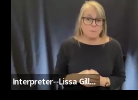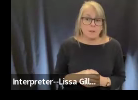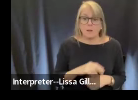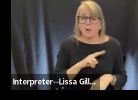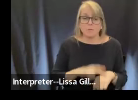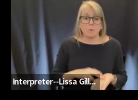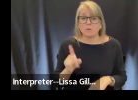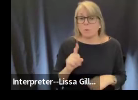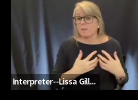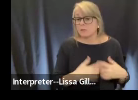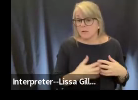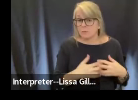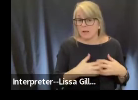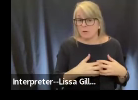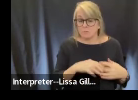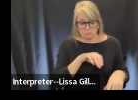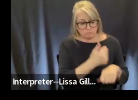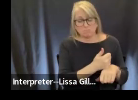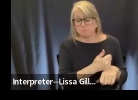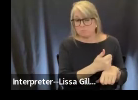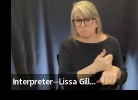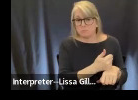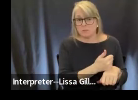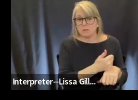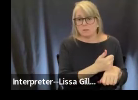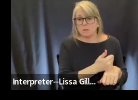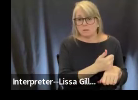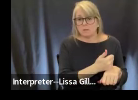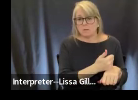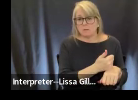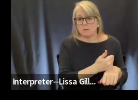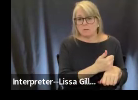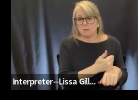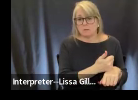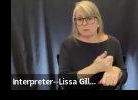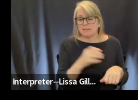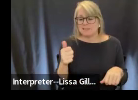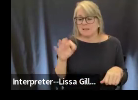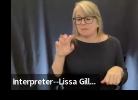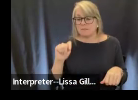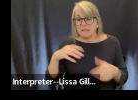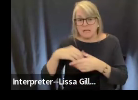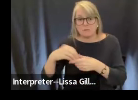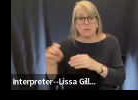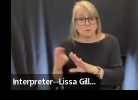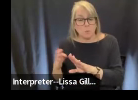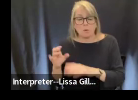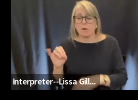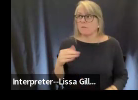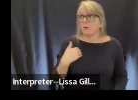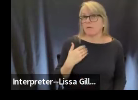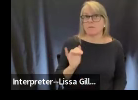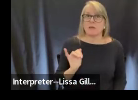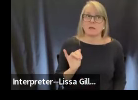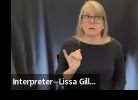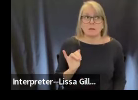that generator is, you want to have it about 10 feet outside of the door of wherever that generator is. So if you happen to have it, in